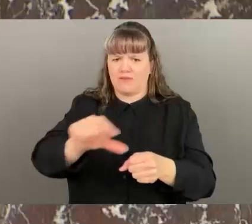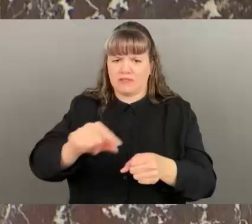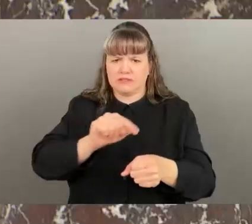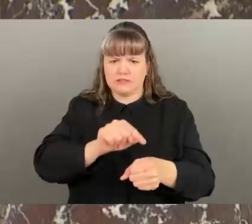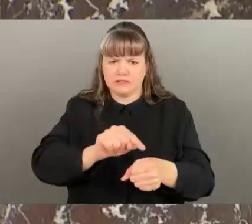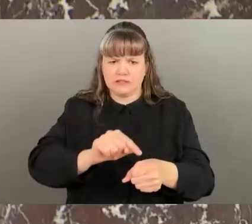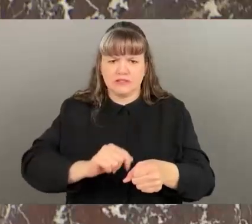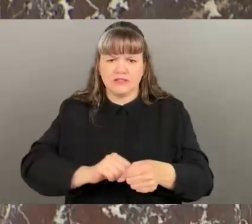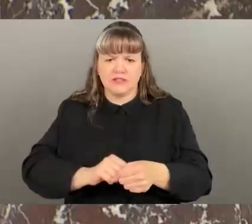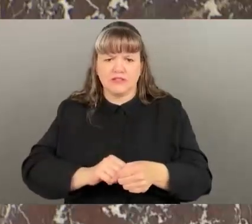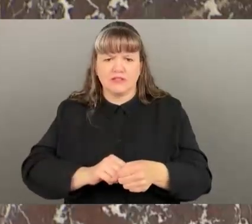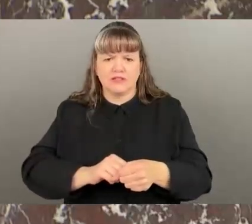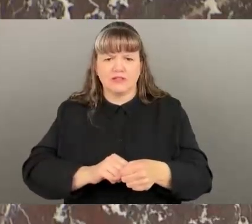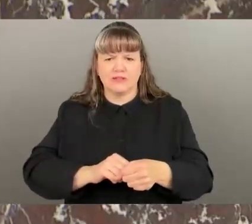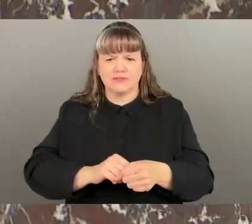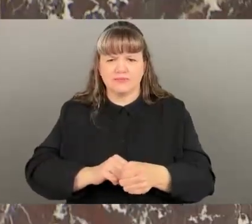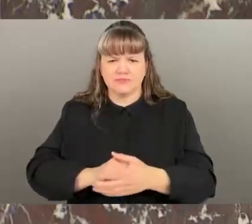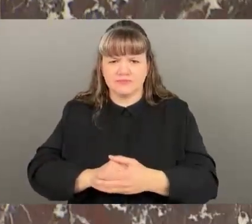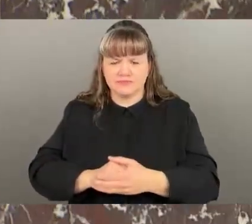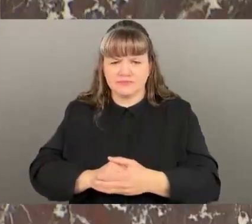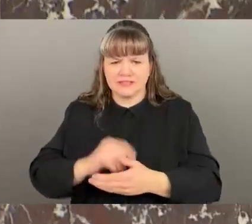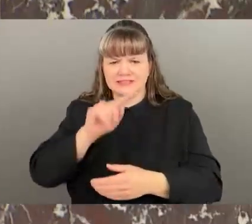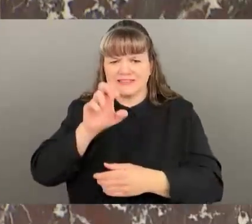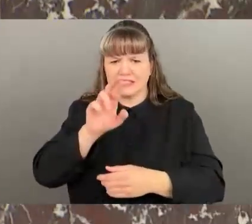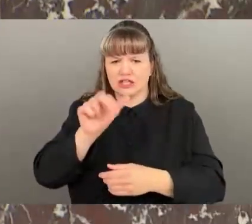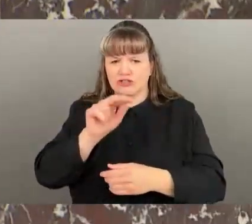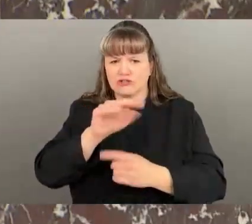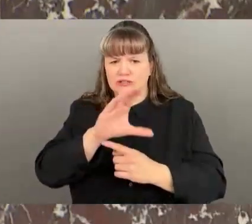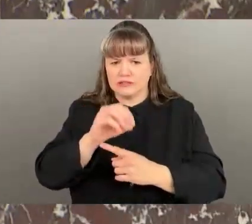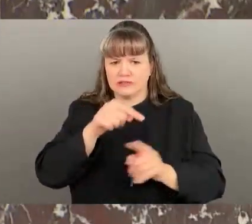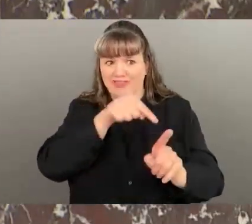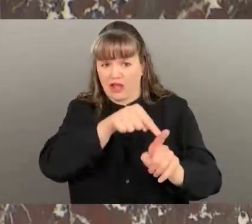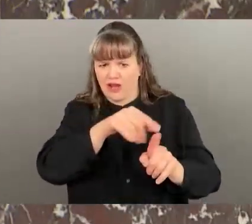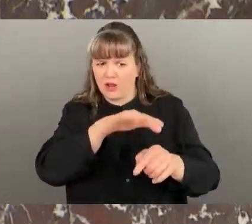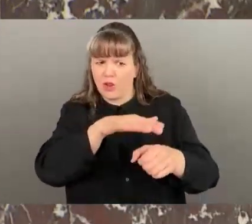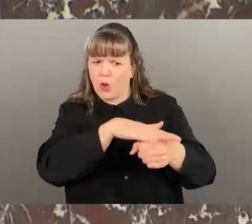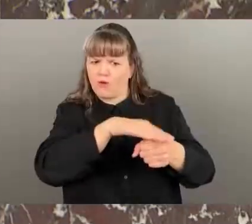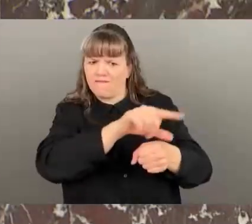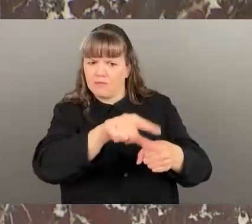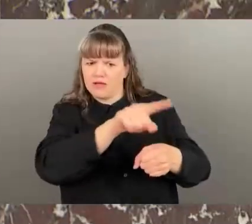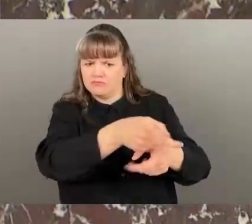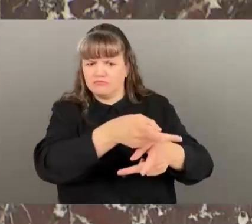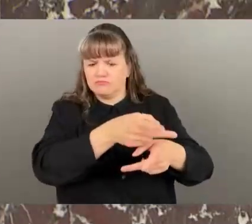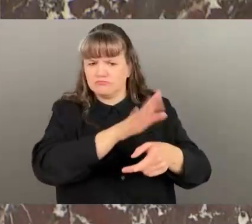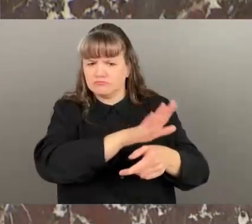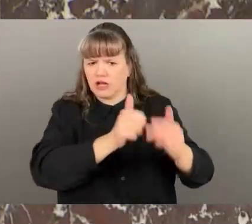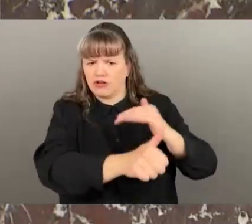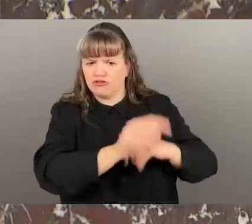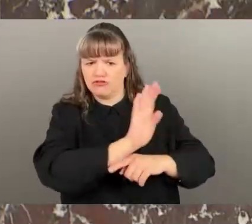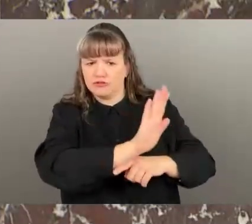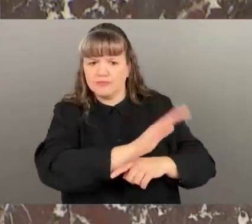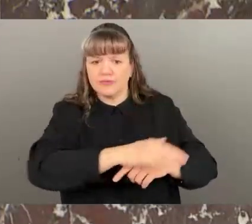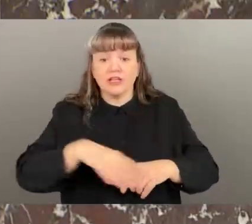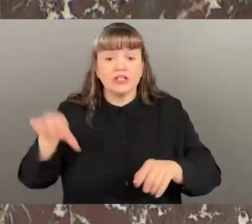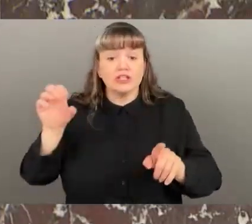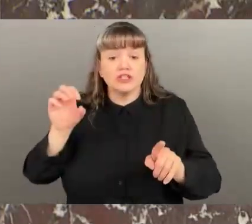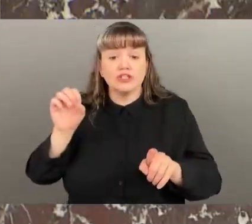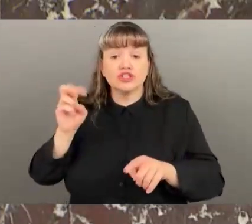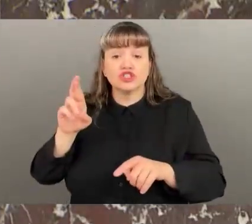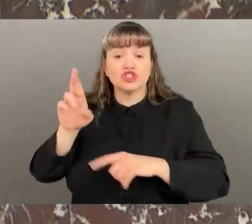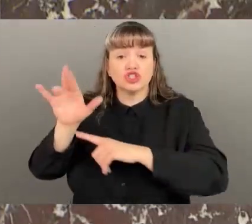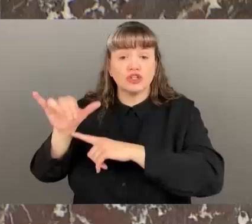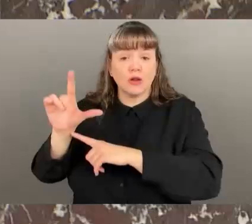Cloverdale continues to heckle, continues to not be able to control the heckling that comes out of her mouth. Honourable Speaker,